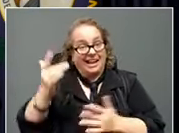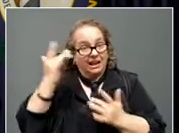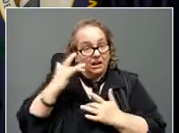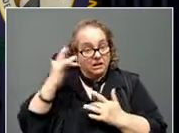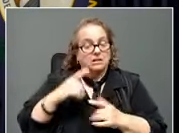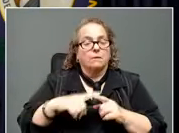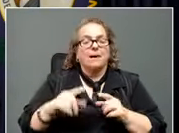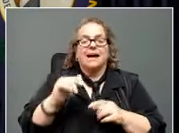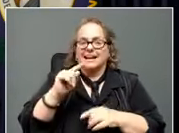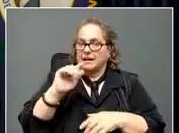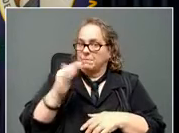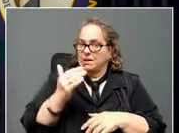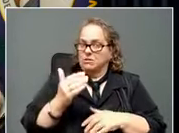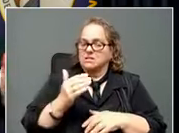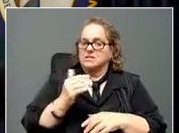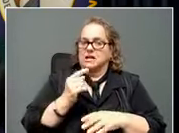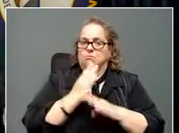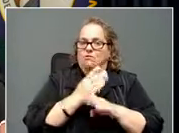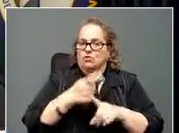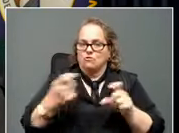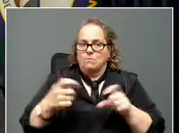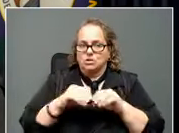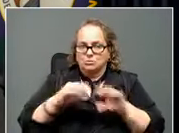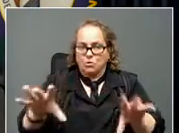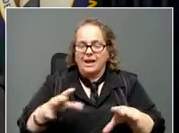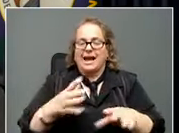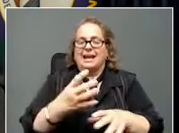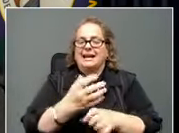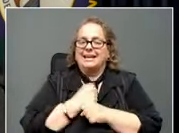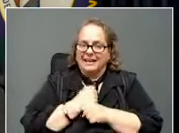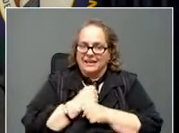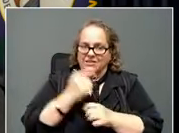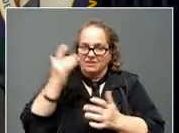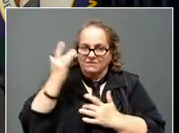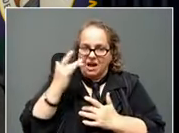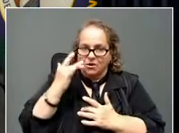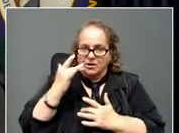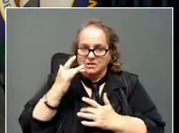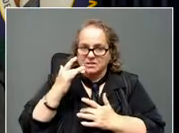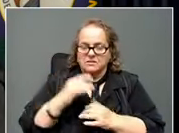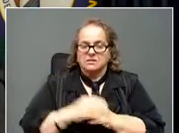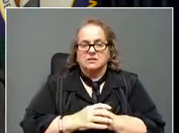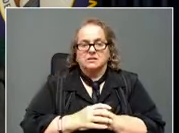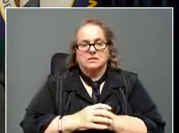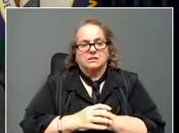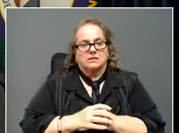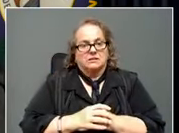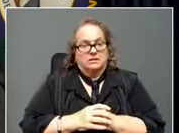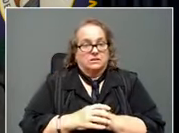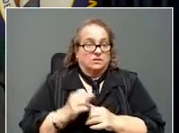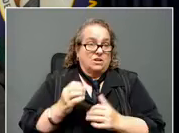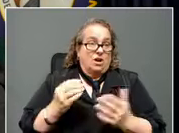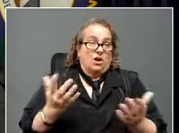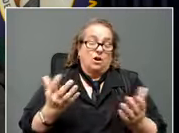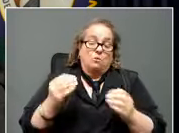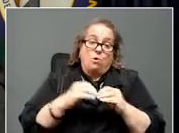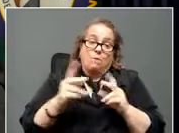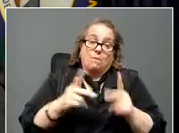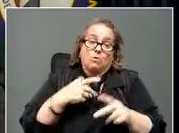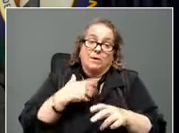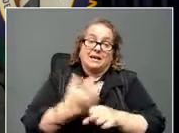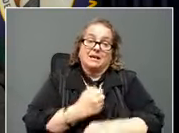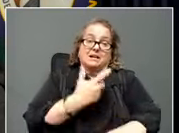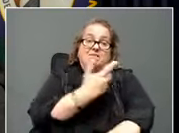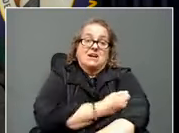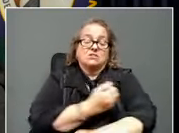or spreading the virus, at least at the same rate of somebody being unvaccinated. The more people we get vaccinated, the